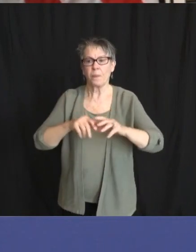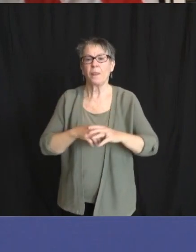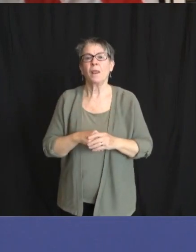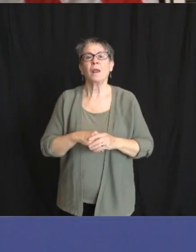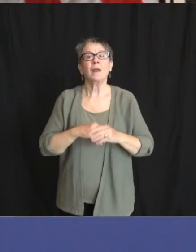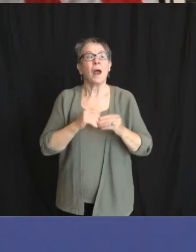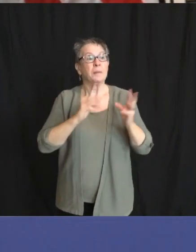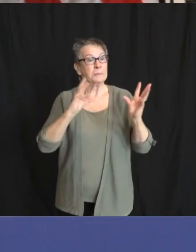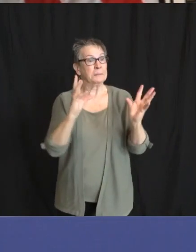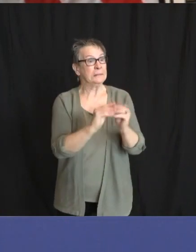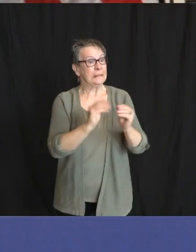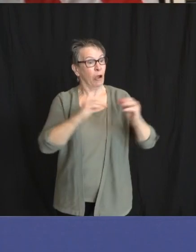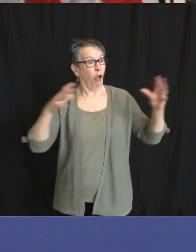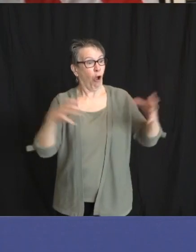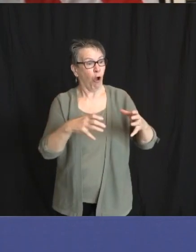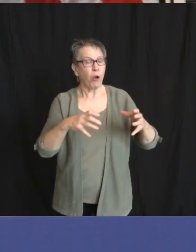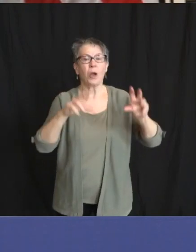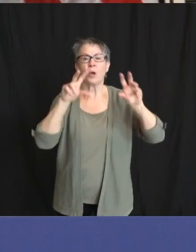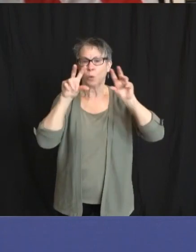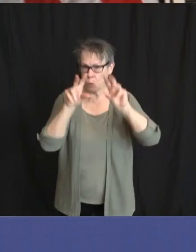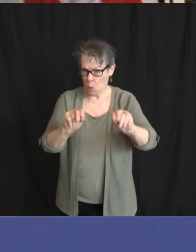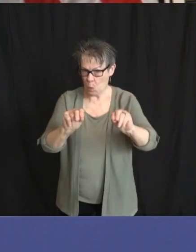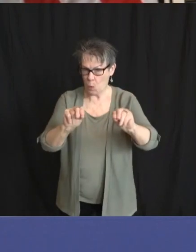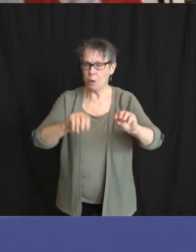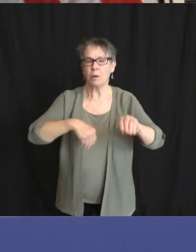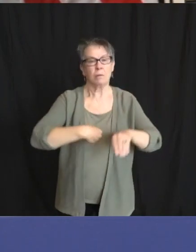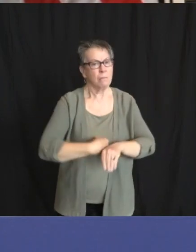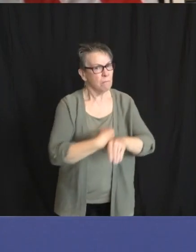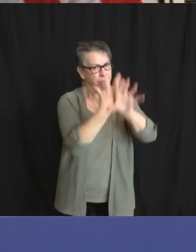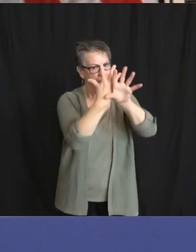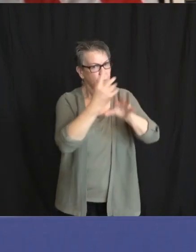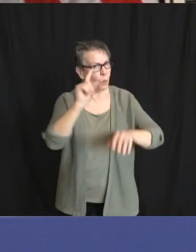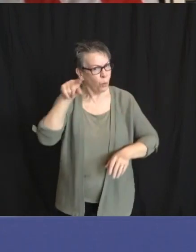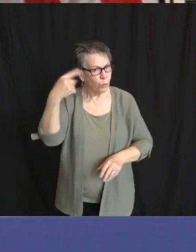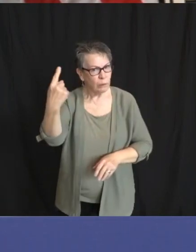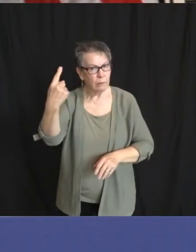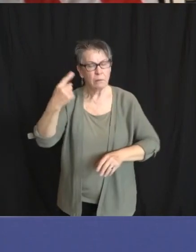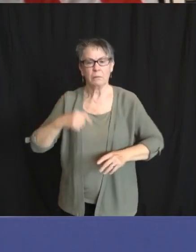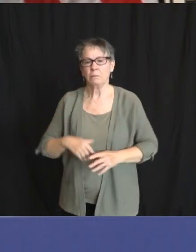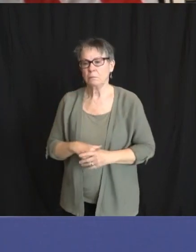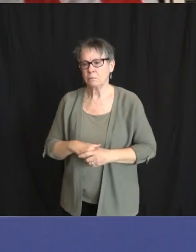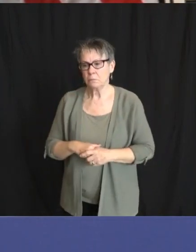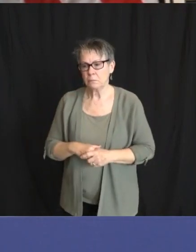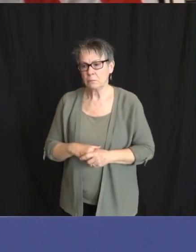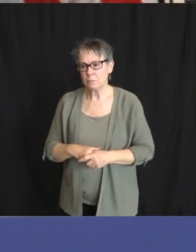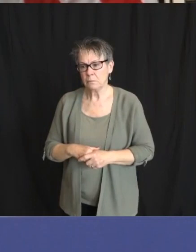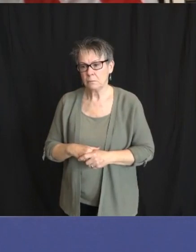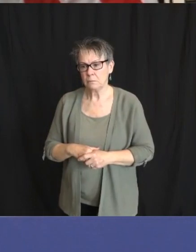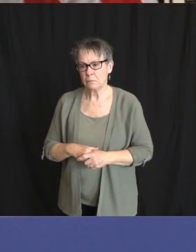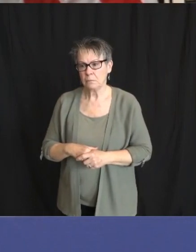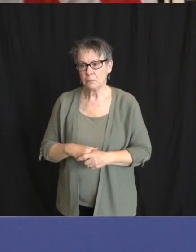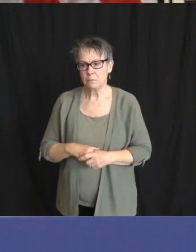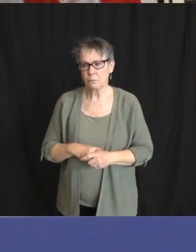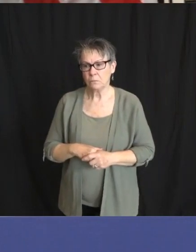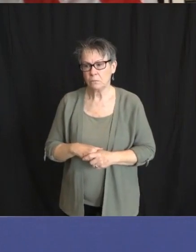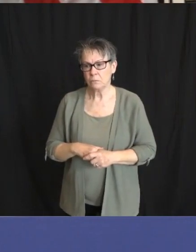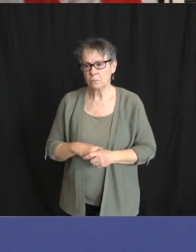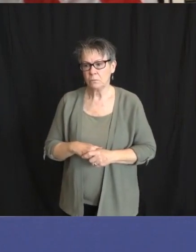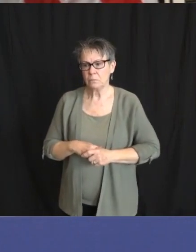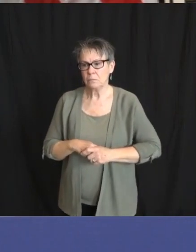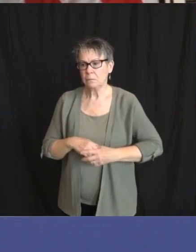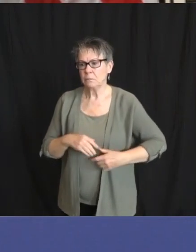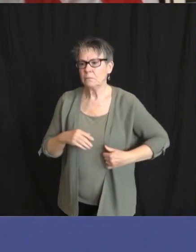any on the progress of releasing of folks from our criminal justice system? Yeah. So